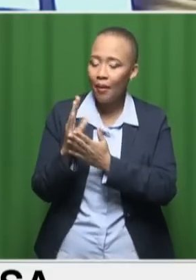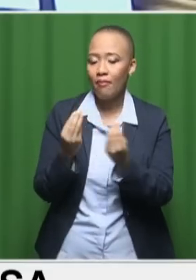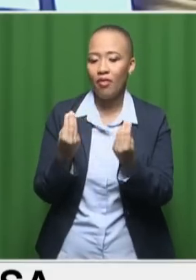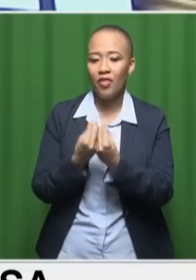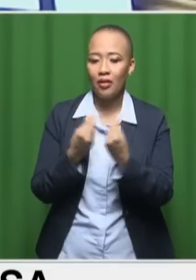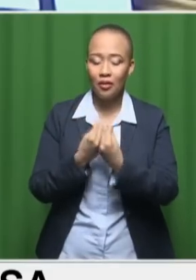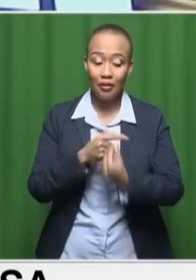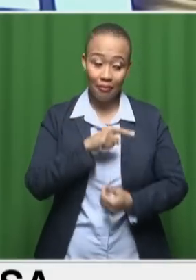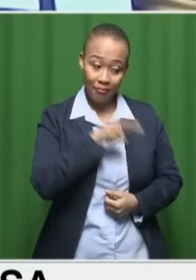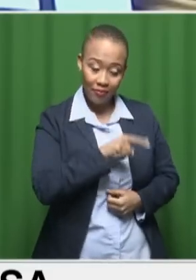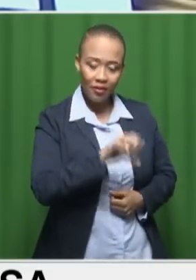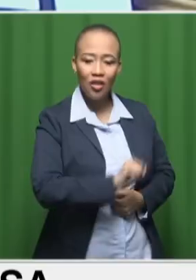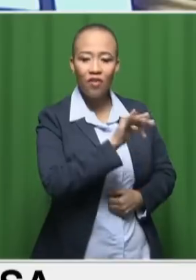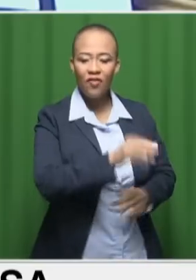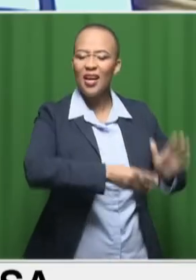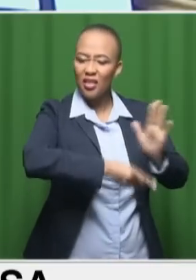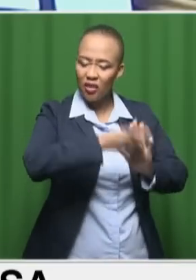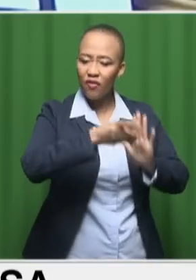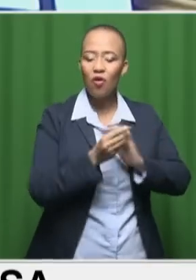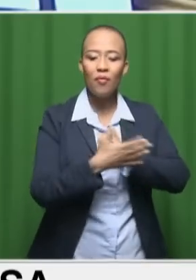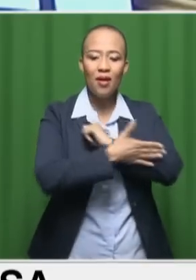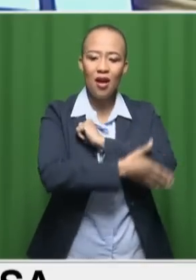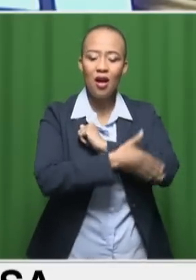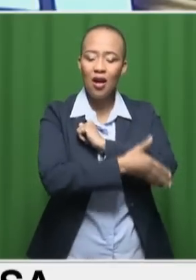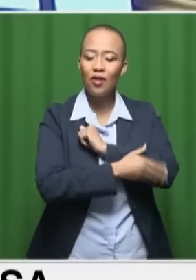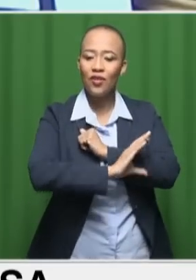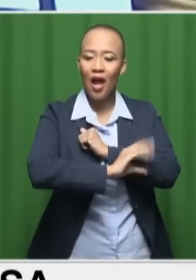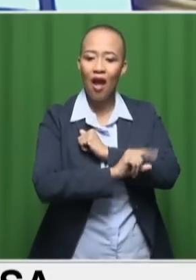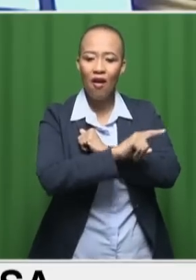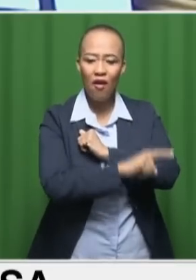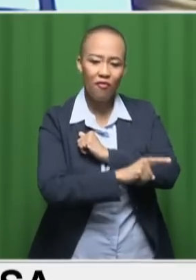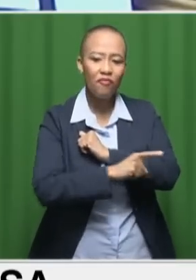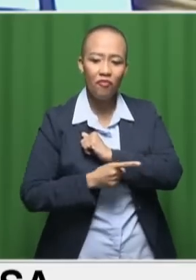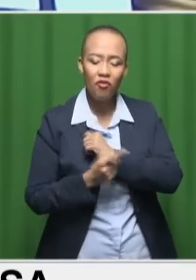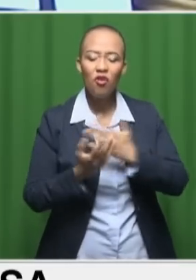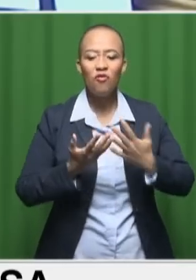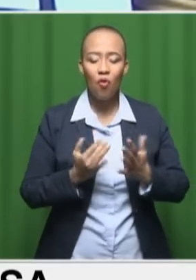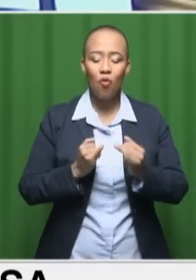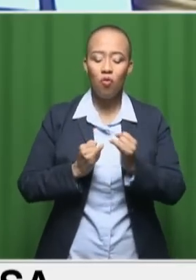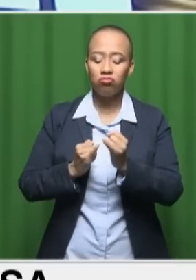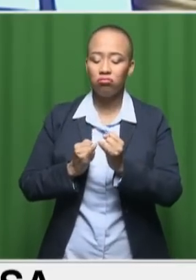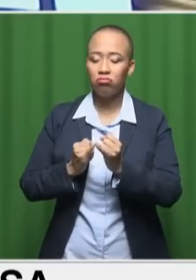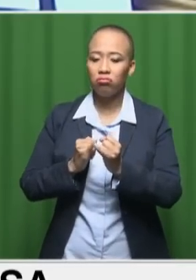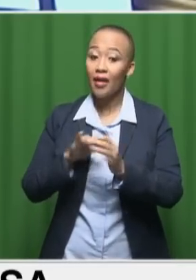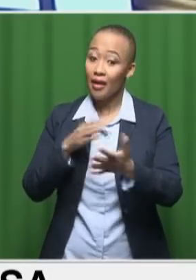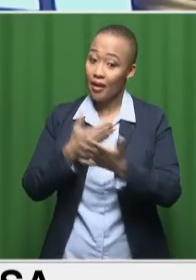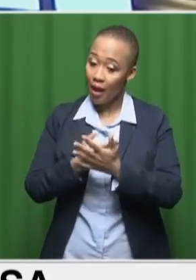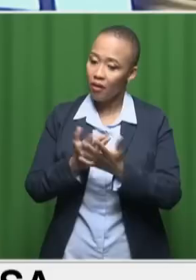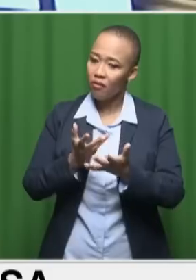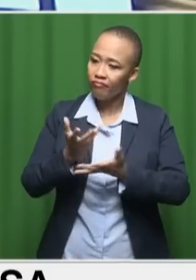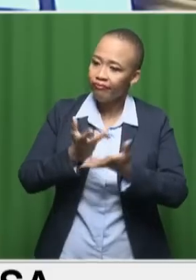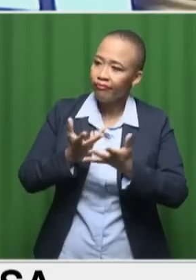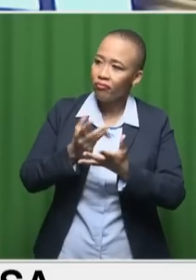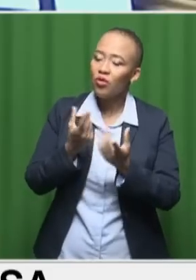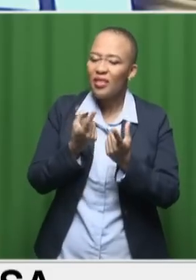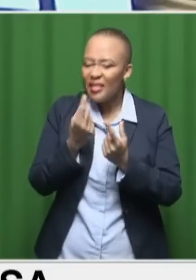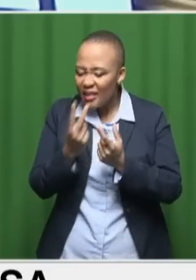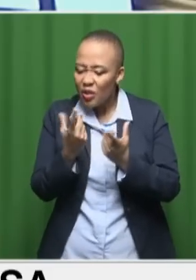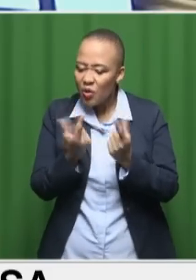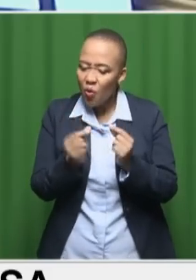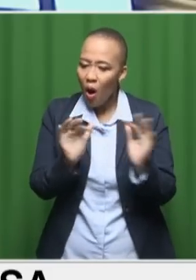Africa's position when it comes to its own treaties that it has signed and ratified. So speaking of those treaties, as a signatory to the